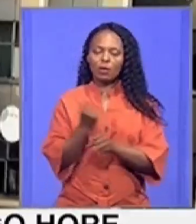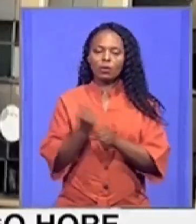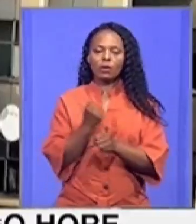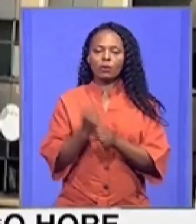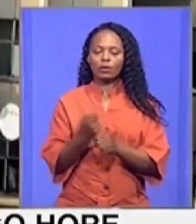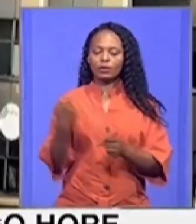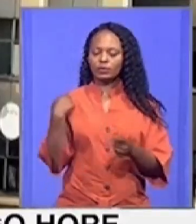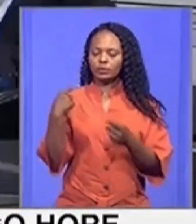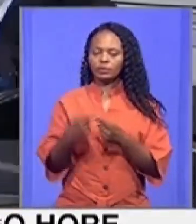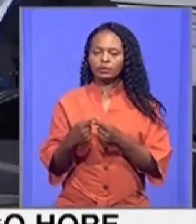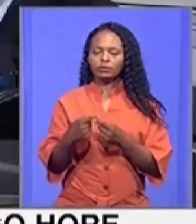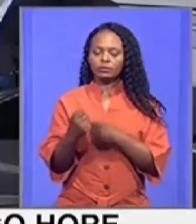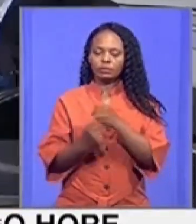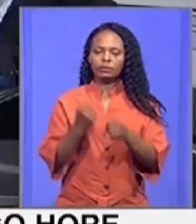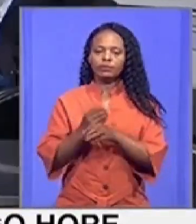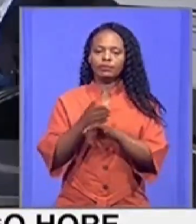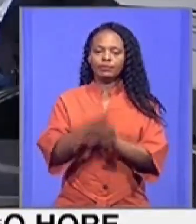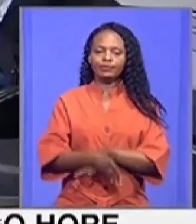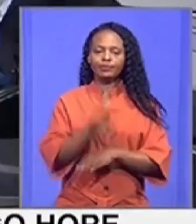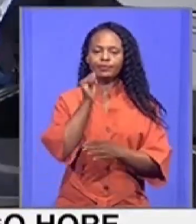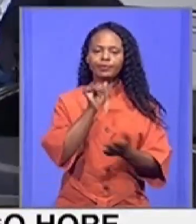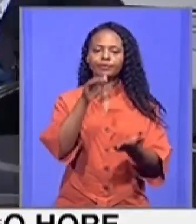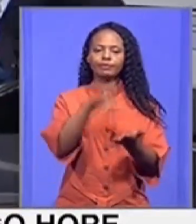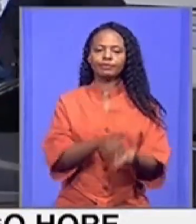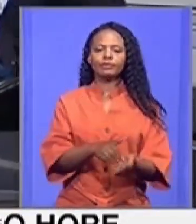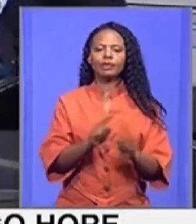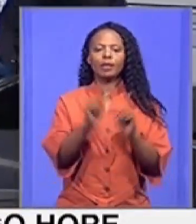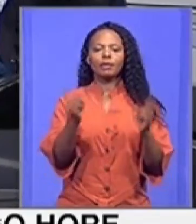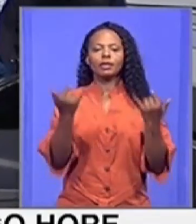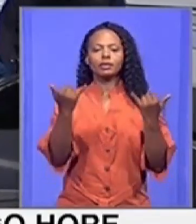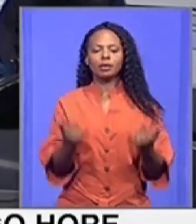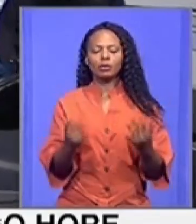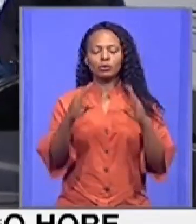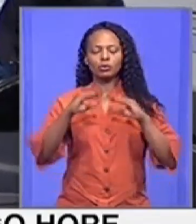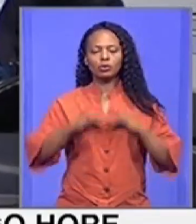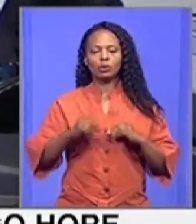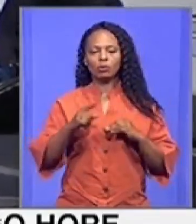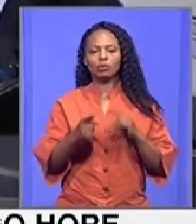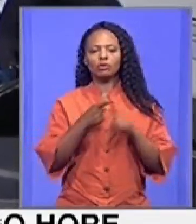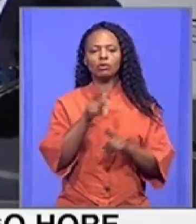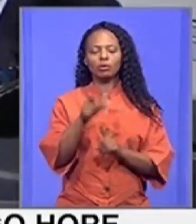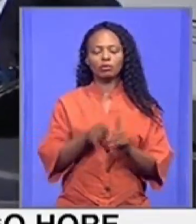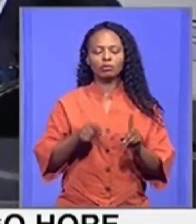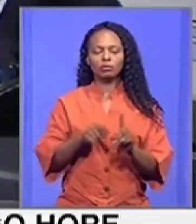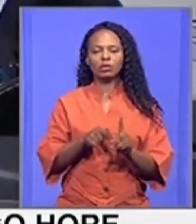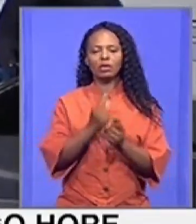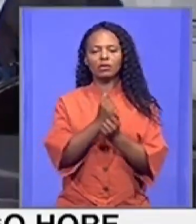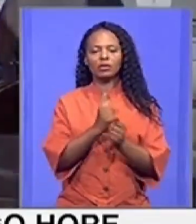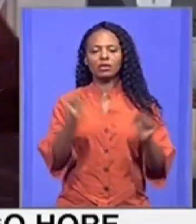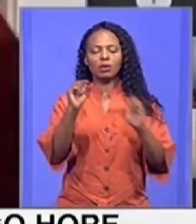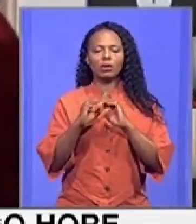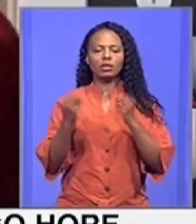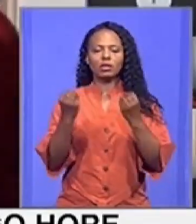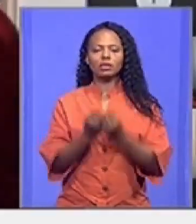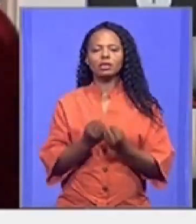time. When I arrived, it's close to me, but I was stopped by a counter-revolutionary organization called